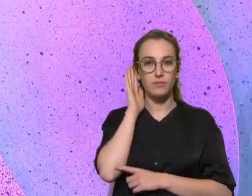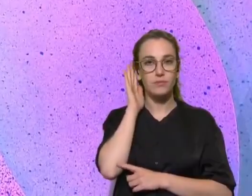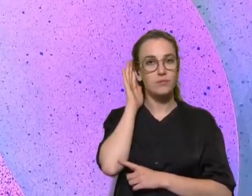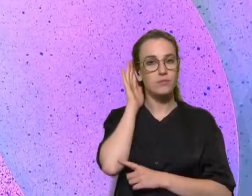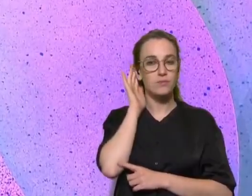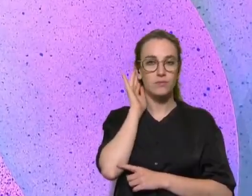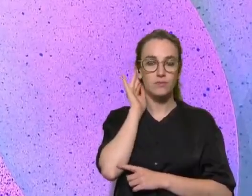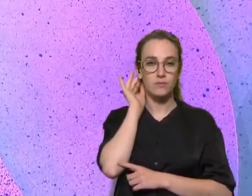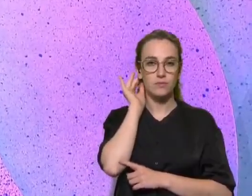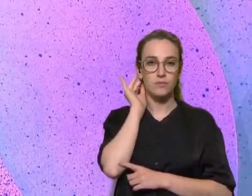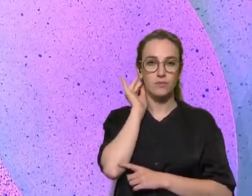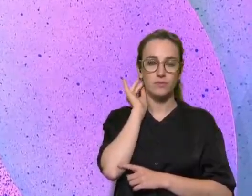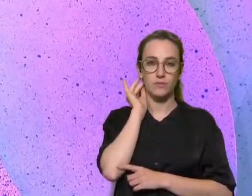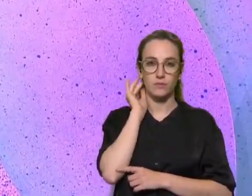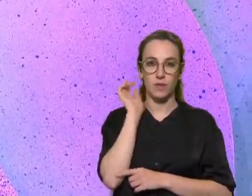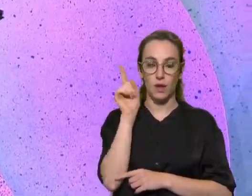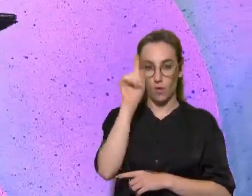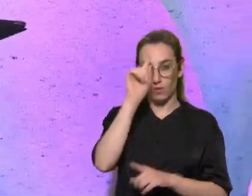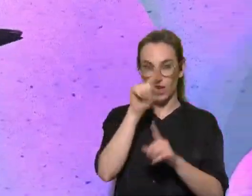And